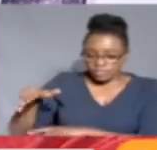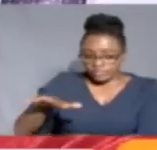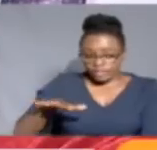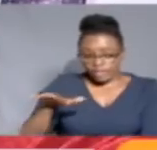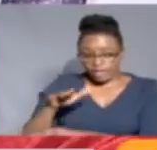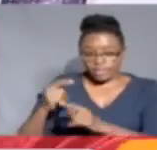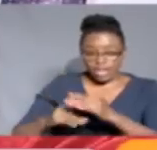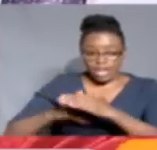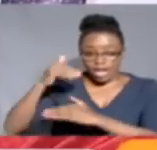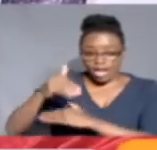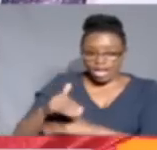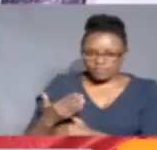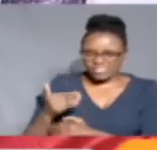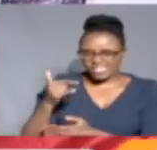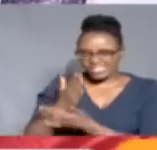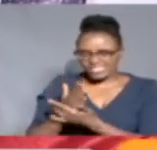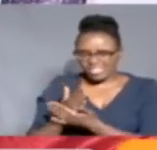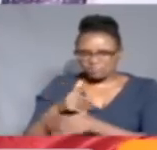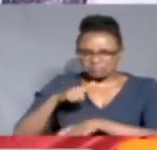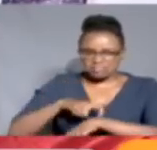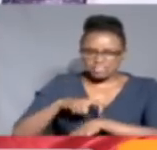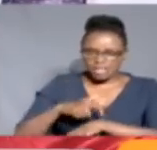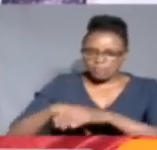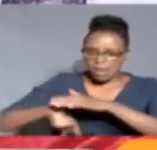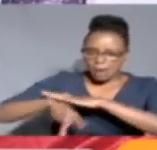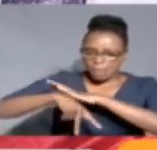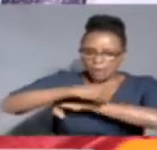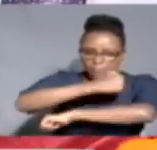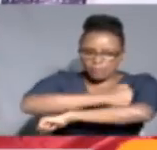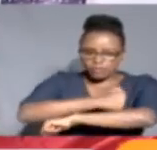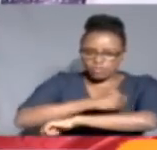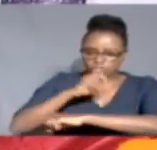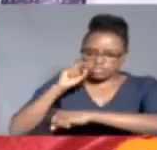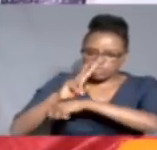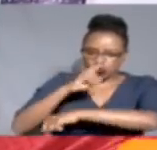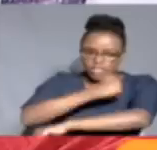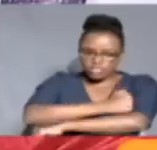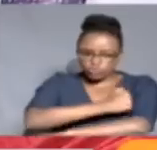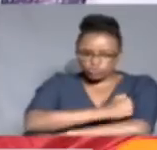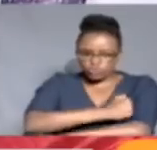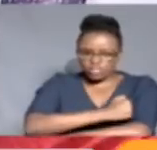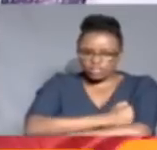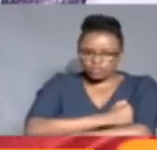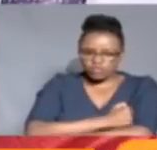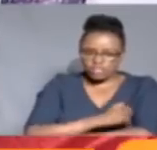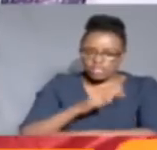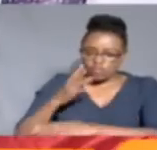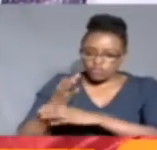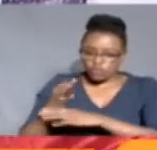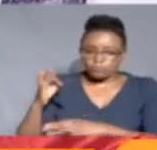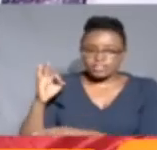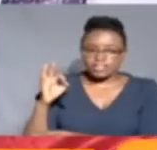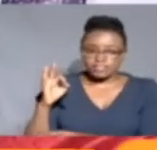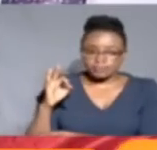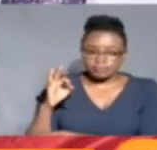After some time going through primary school, secondary school, in Form 3,